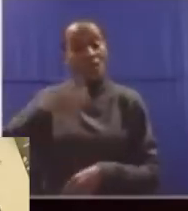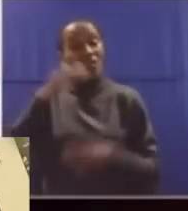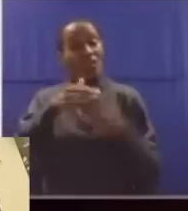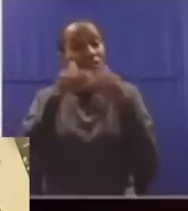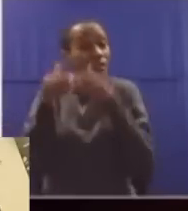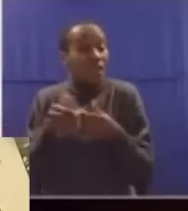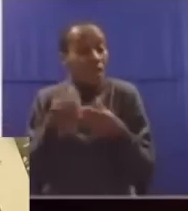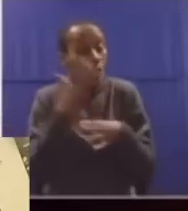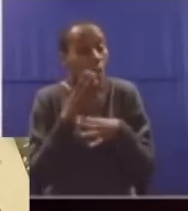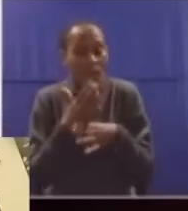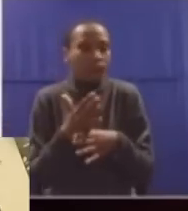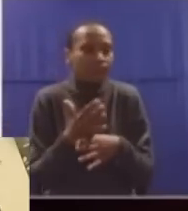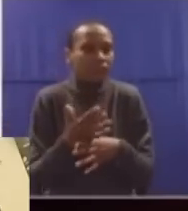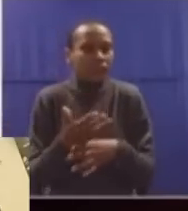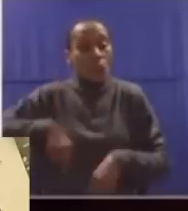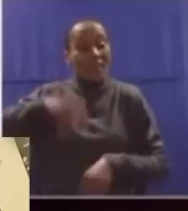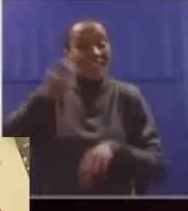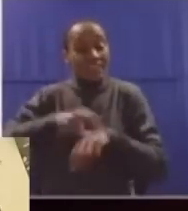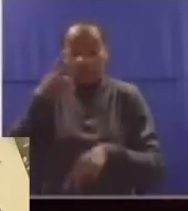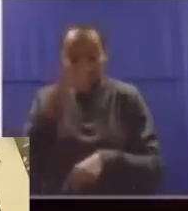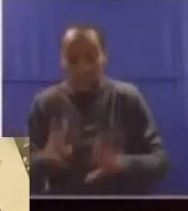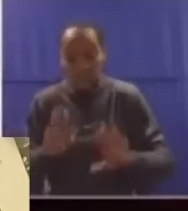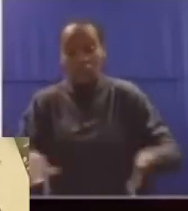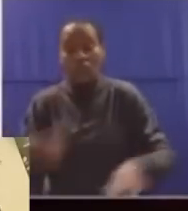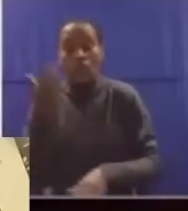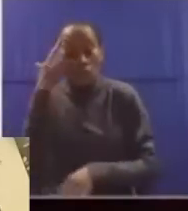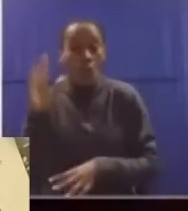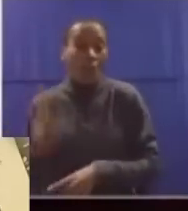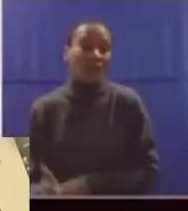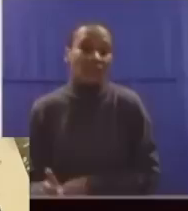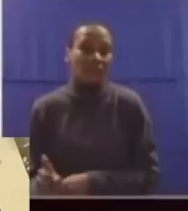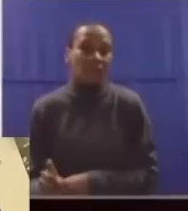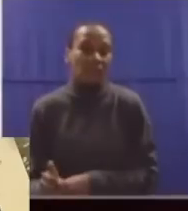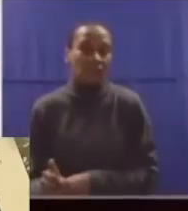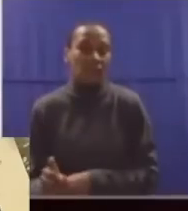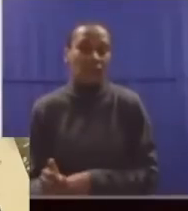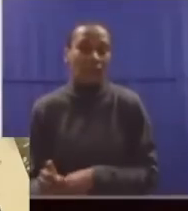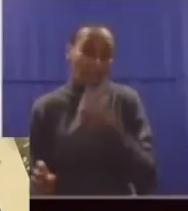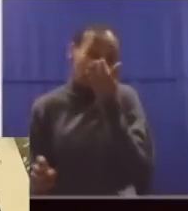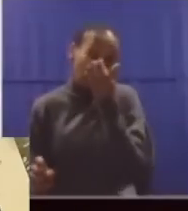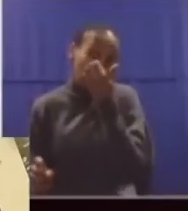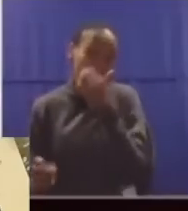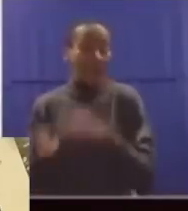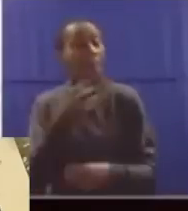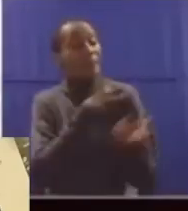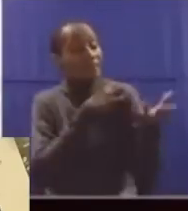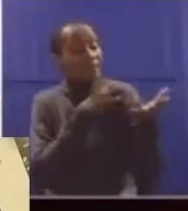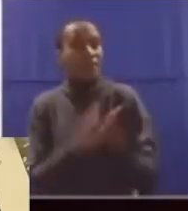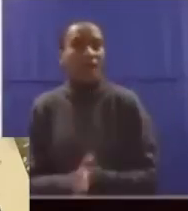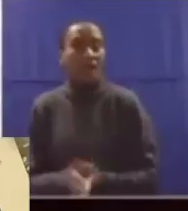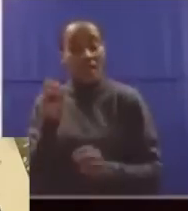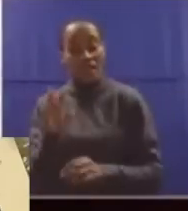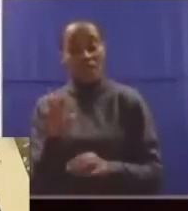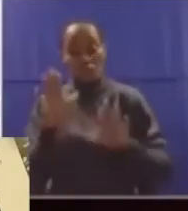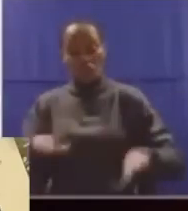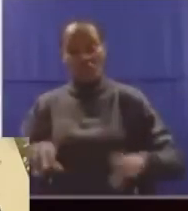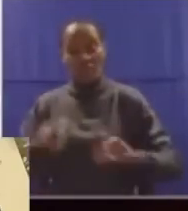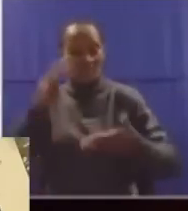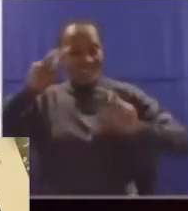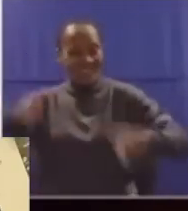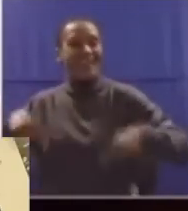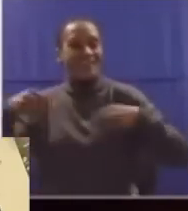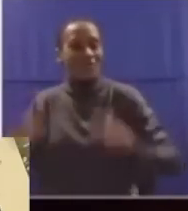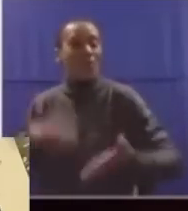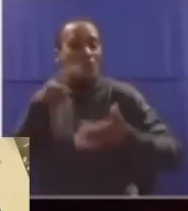just measure what children actually know. And what they revealed was devastating. Minister, if children can't read, they